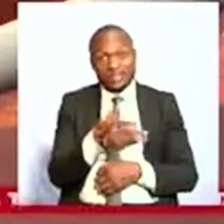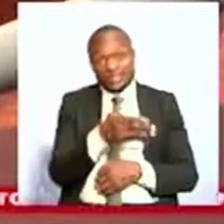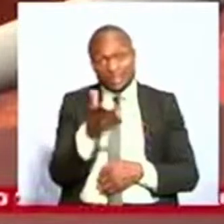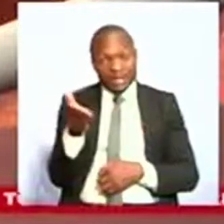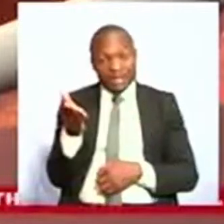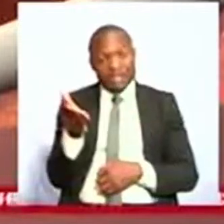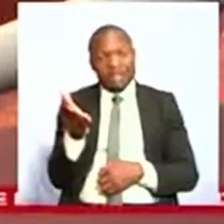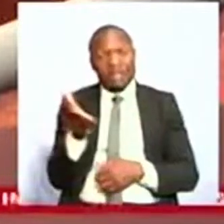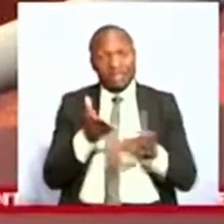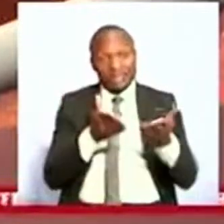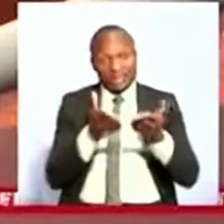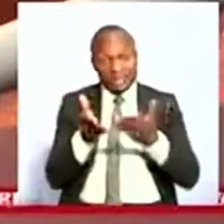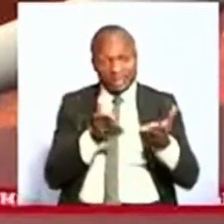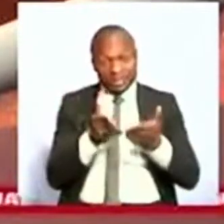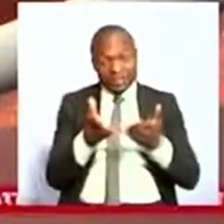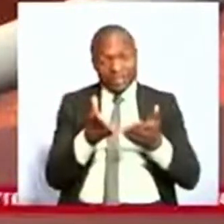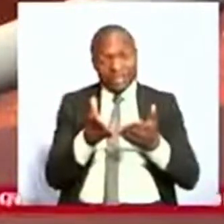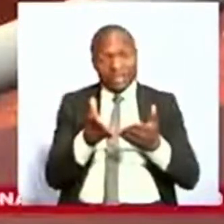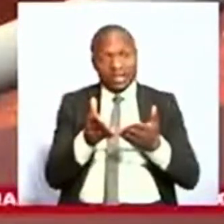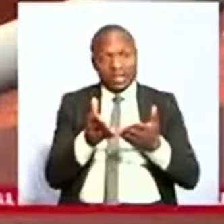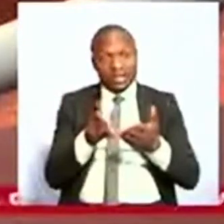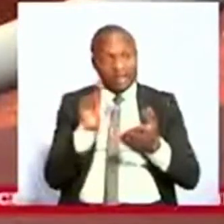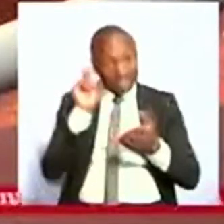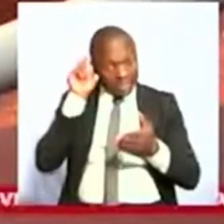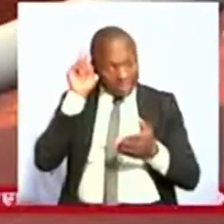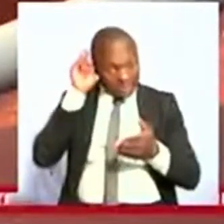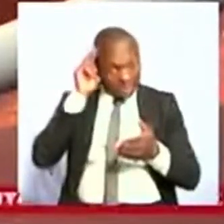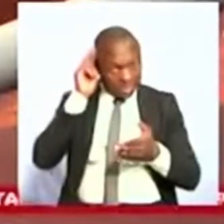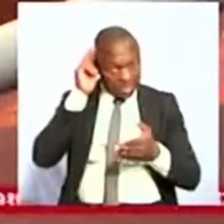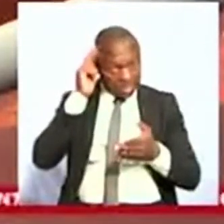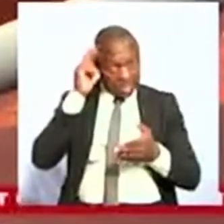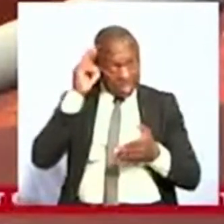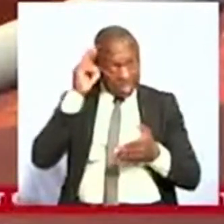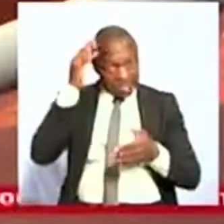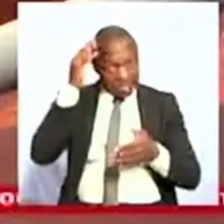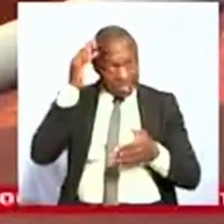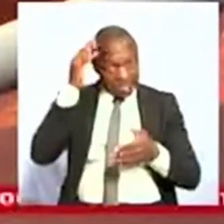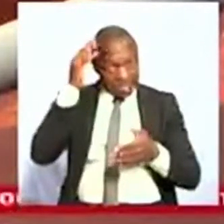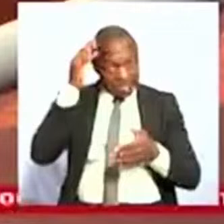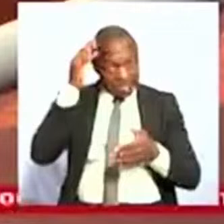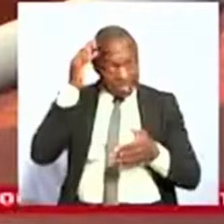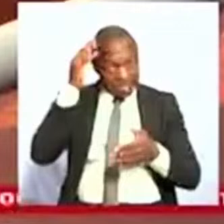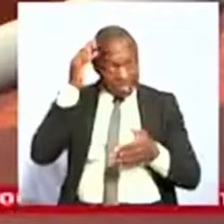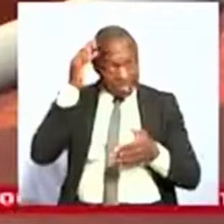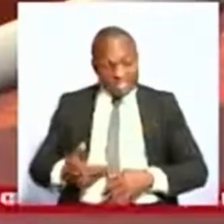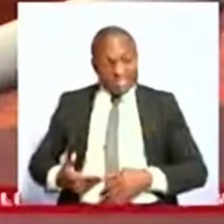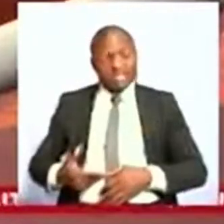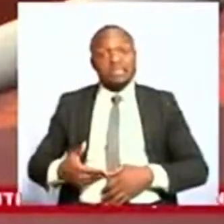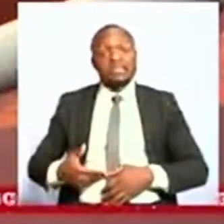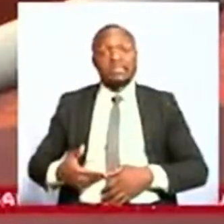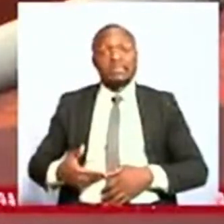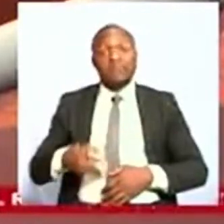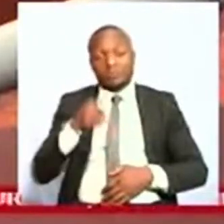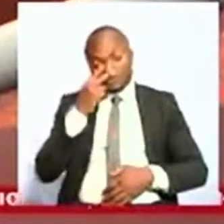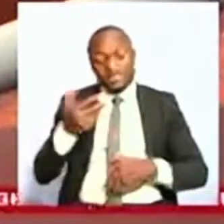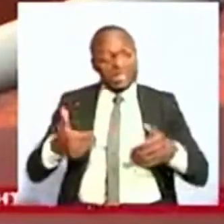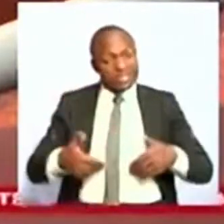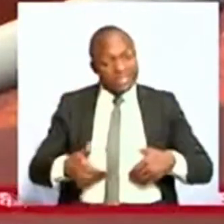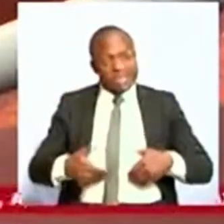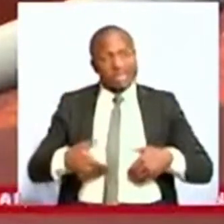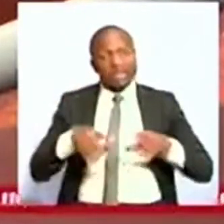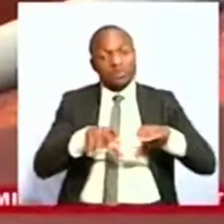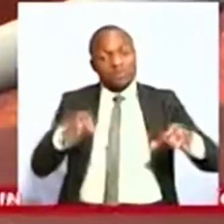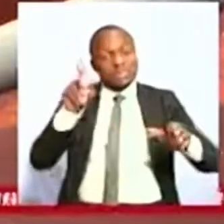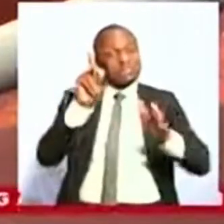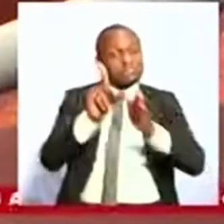to be. We even see more heinous cases of murder. We even see younger children killing. So what we